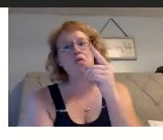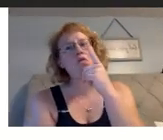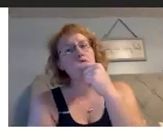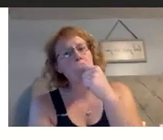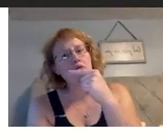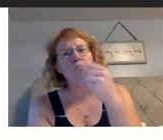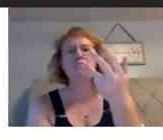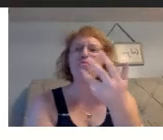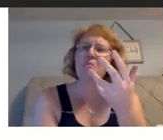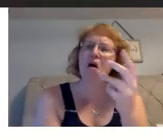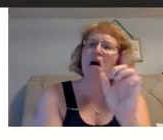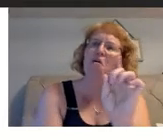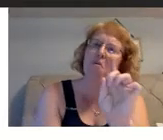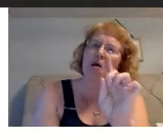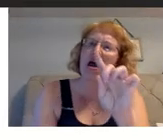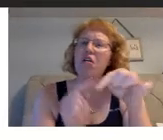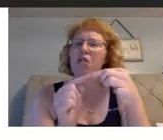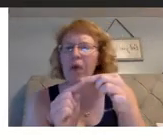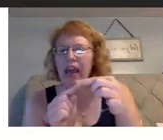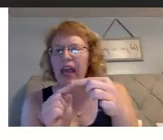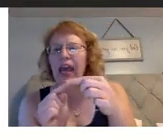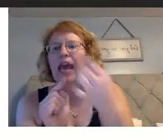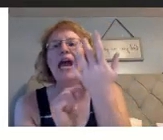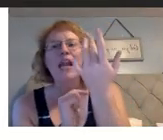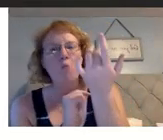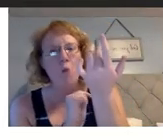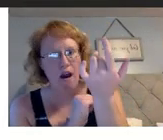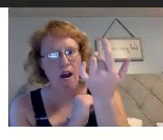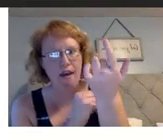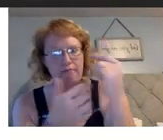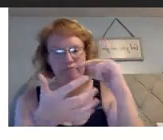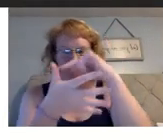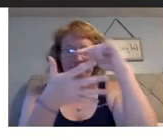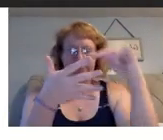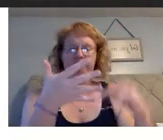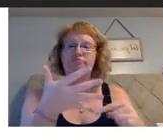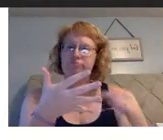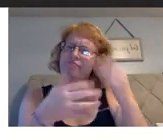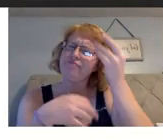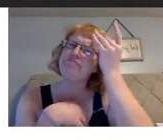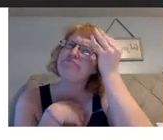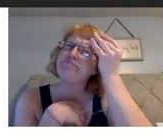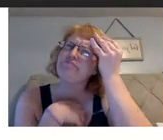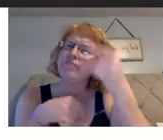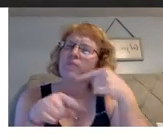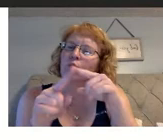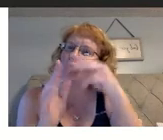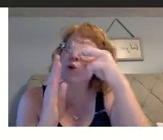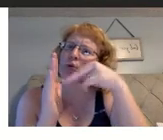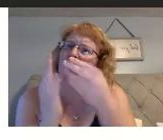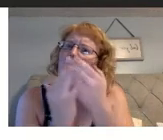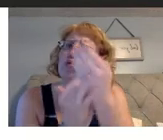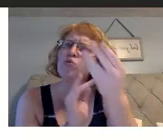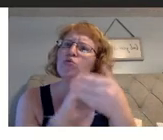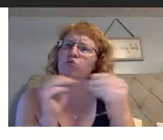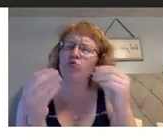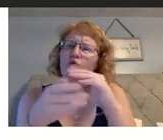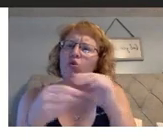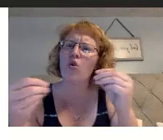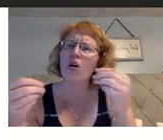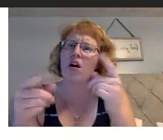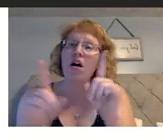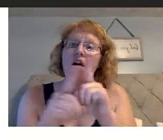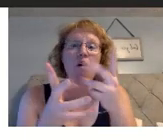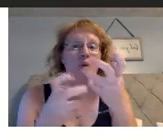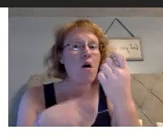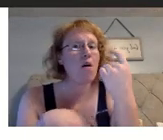our what, our where, our when, and our why. Okay, so I want you to be thinking about that while we're reading through this story. I also want